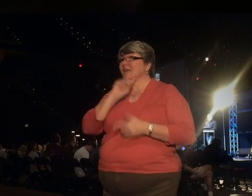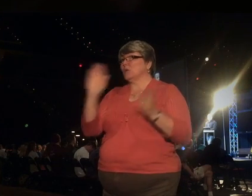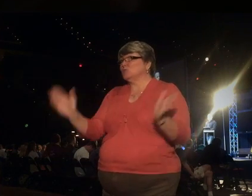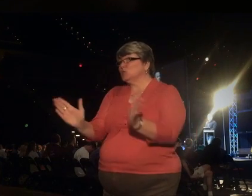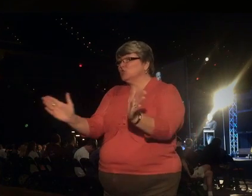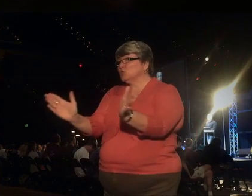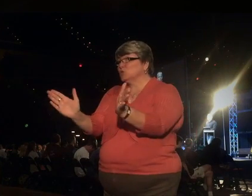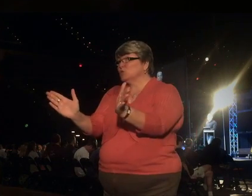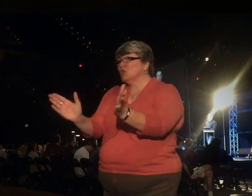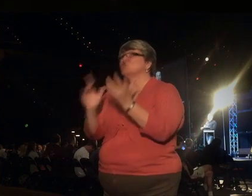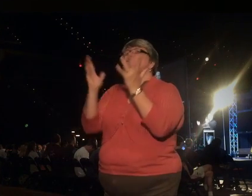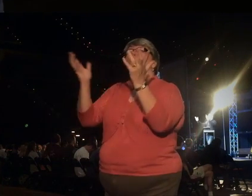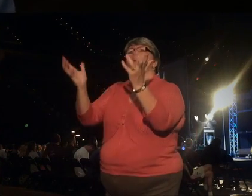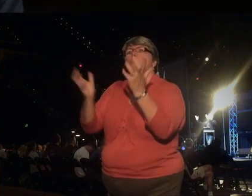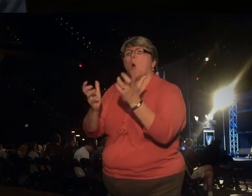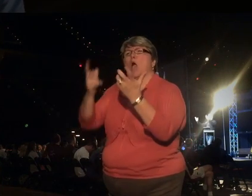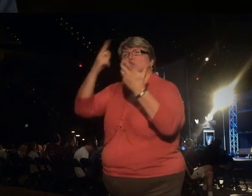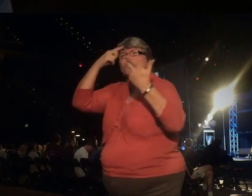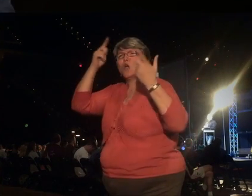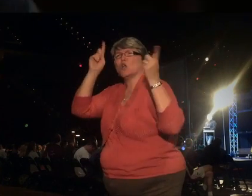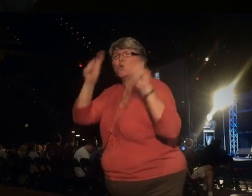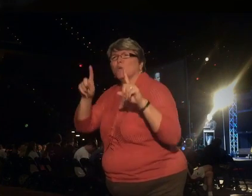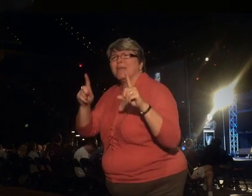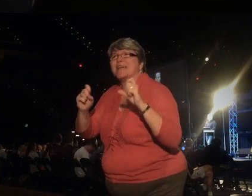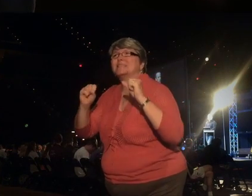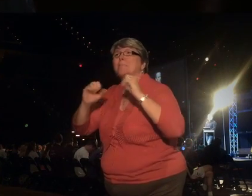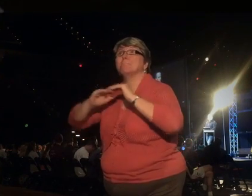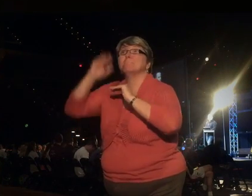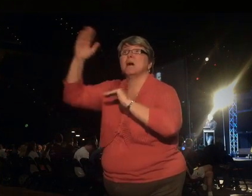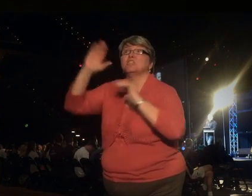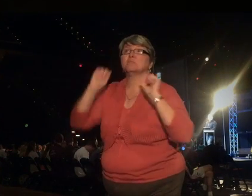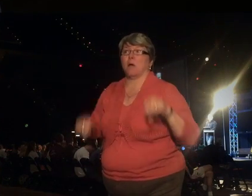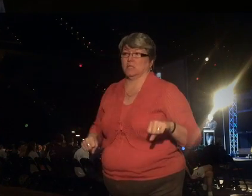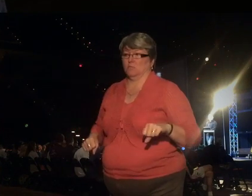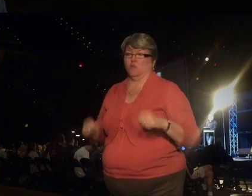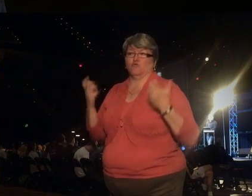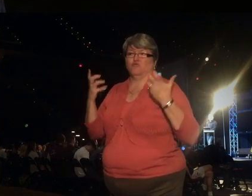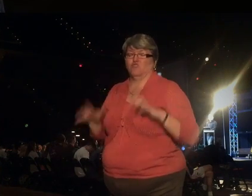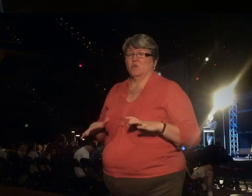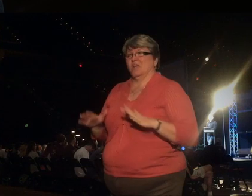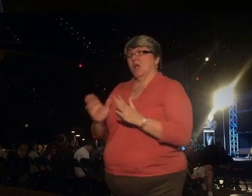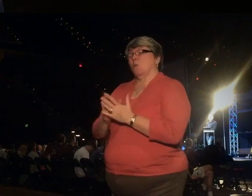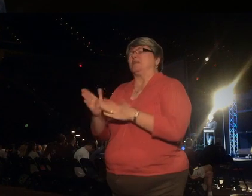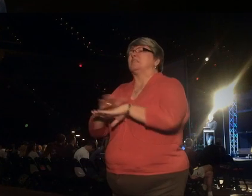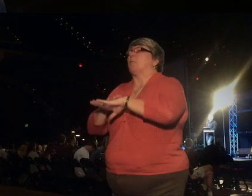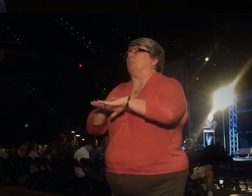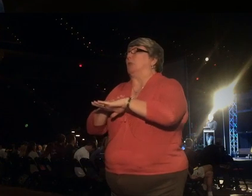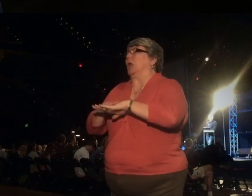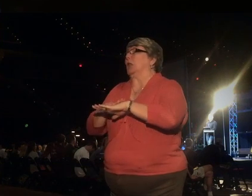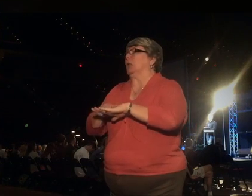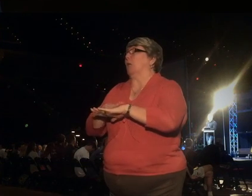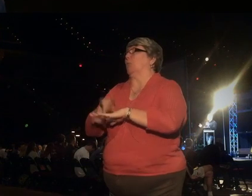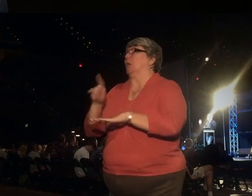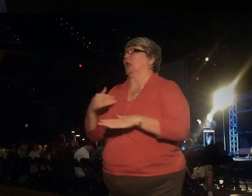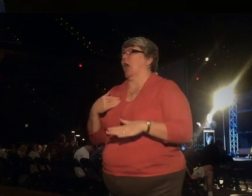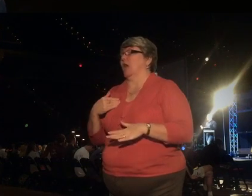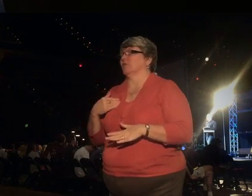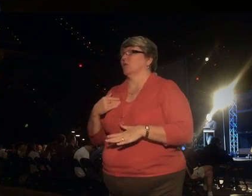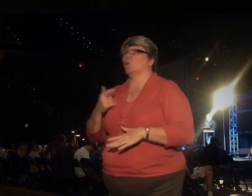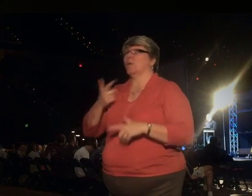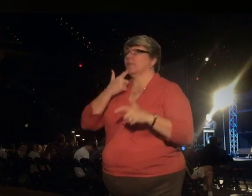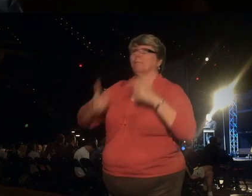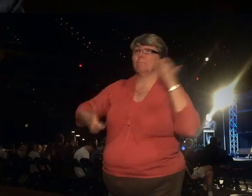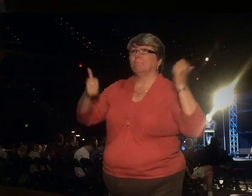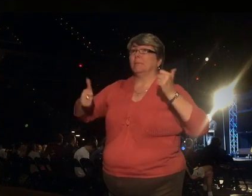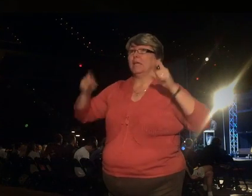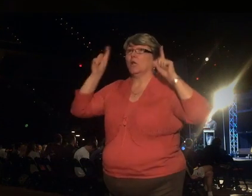to agree on as much as possible. You don't want to ask what's the minimal question. You want to ask what are the big questions?